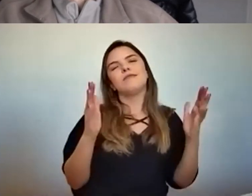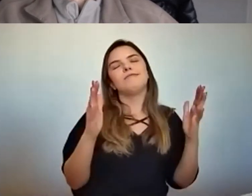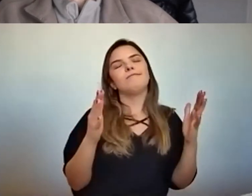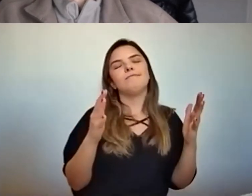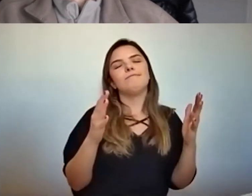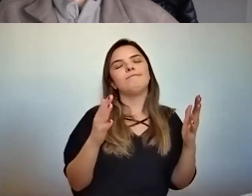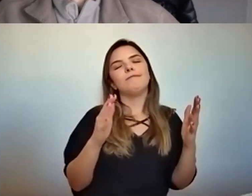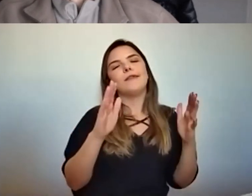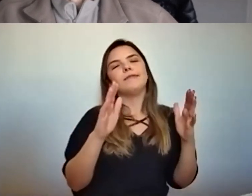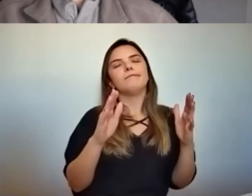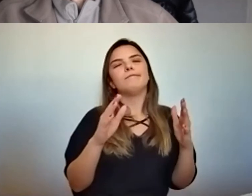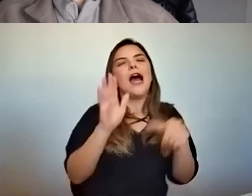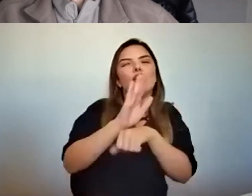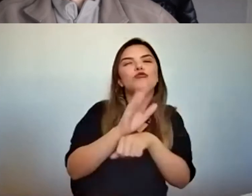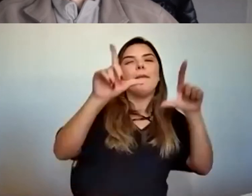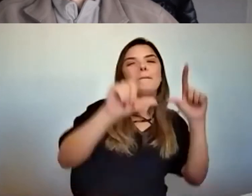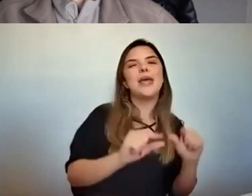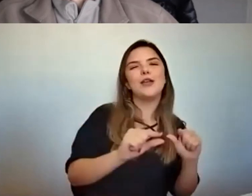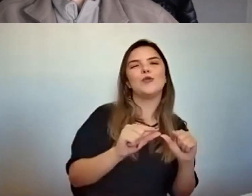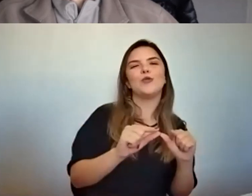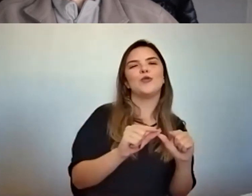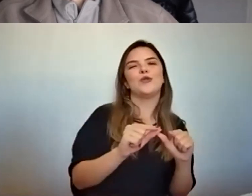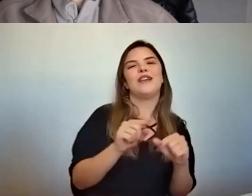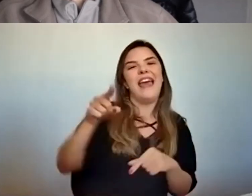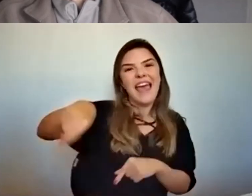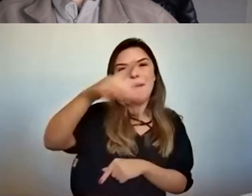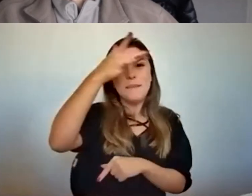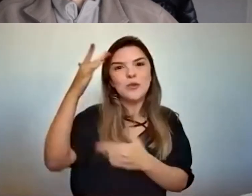can offer you now.